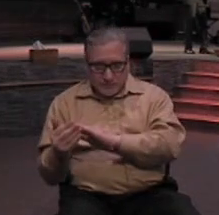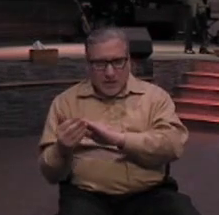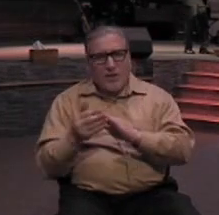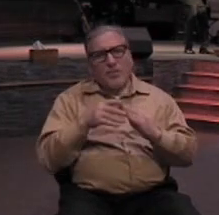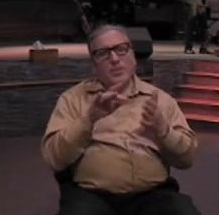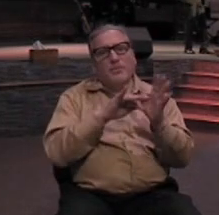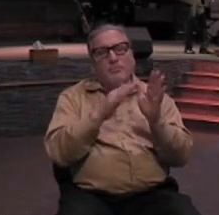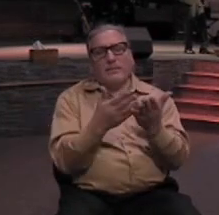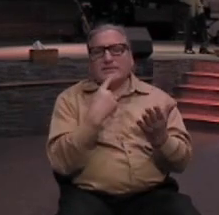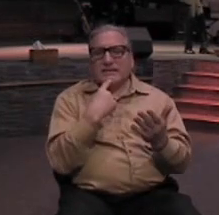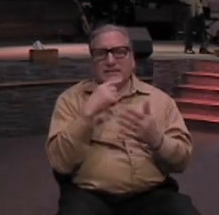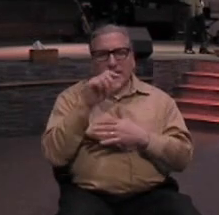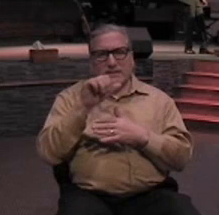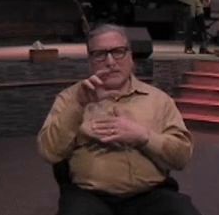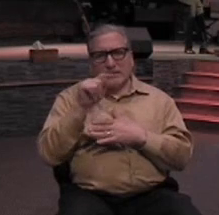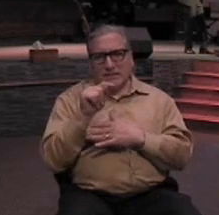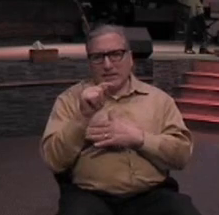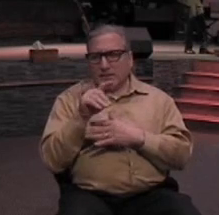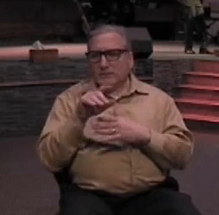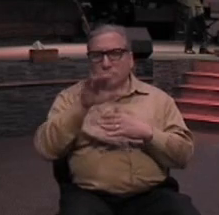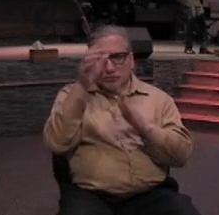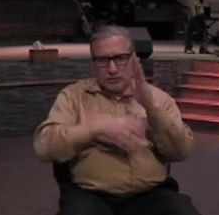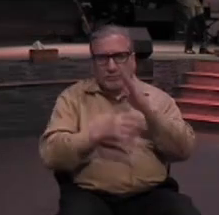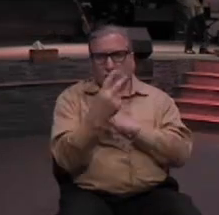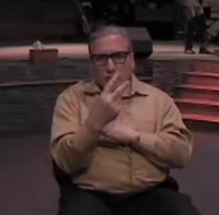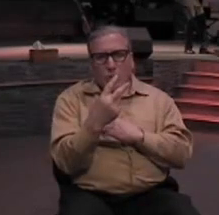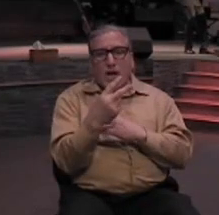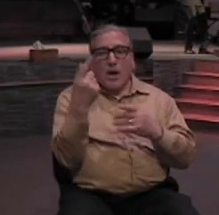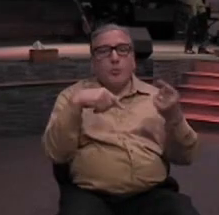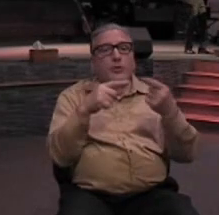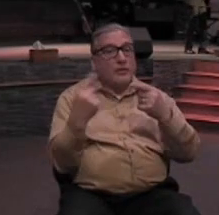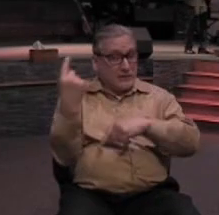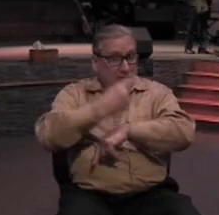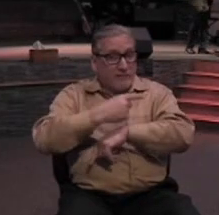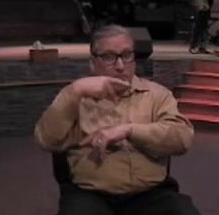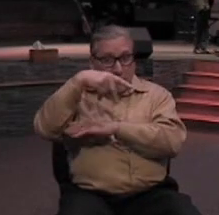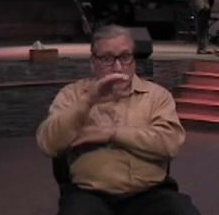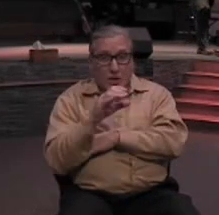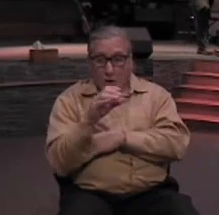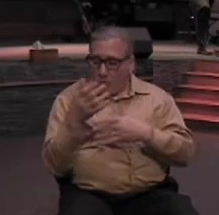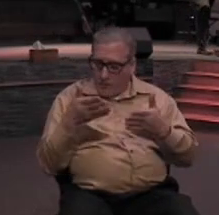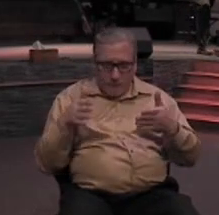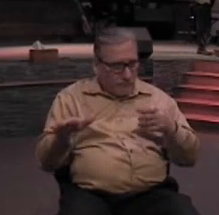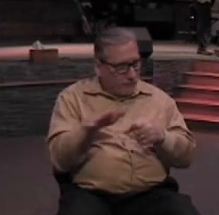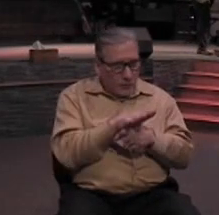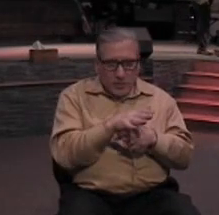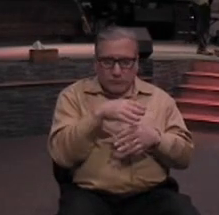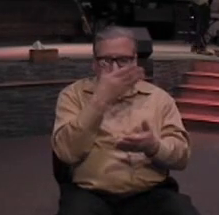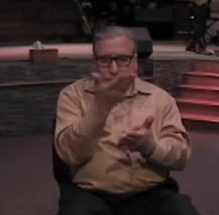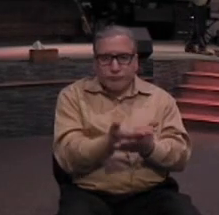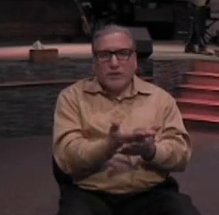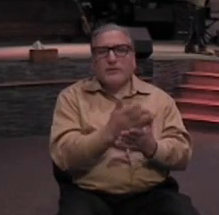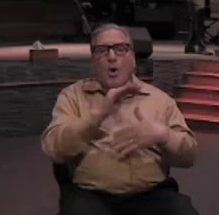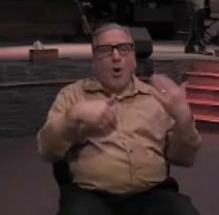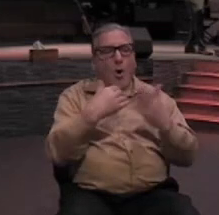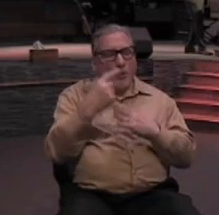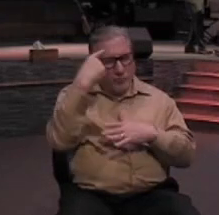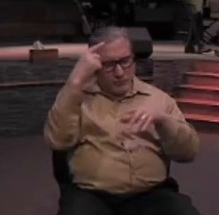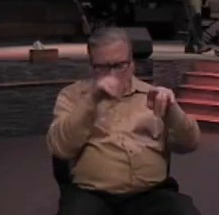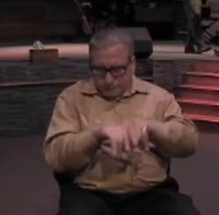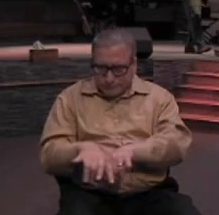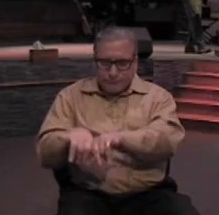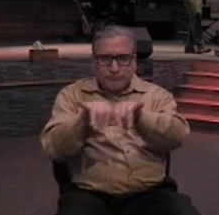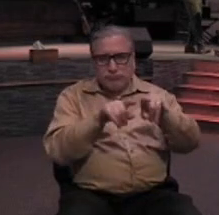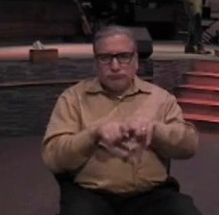chapter 2, verses 1 through 4, "And when the day of Pentecost was fully come, they were all with one accord in one place.